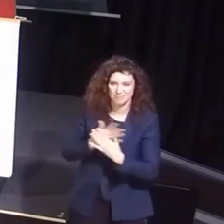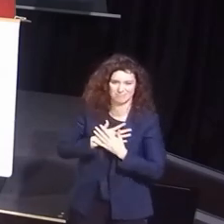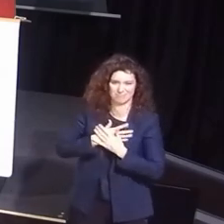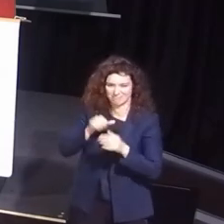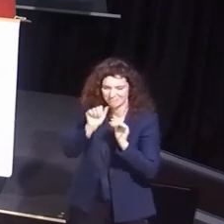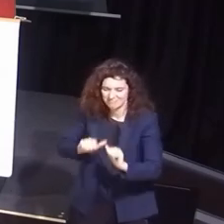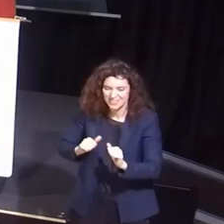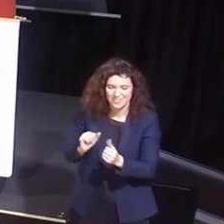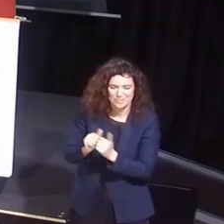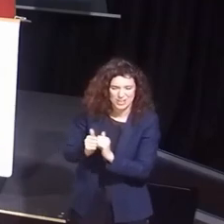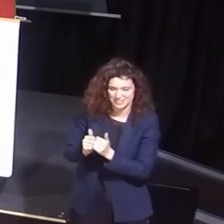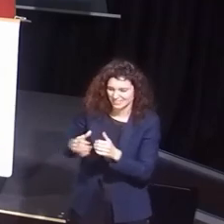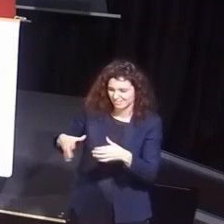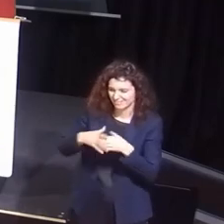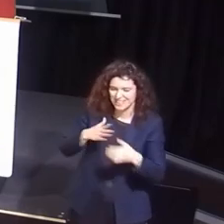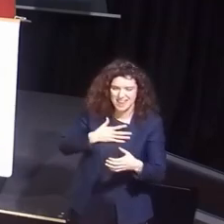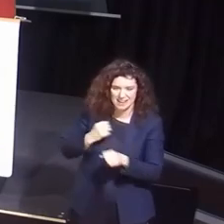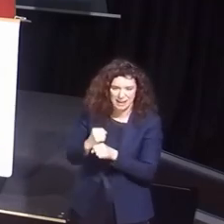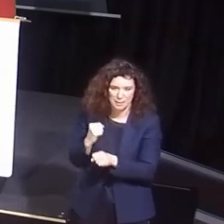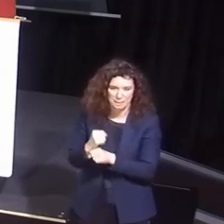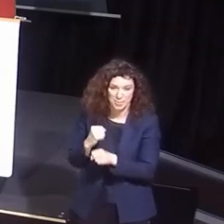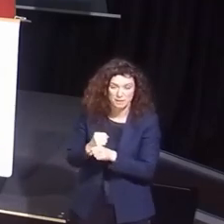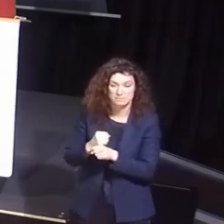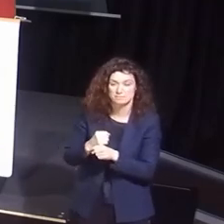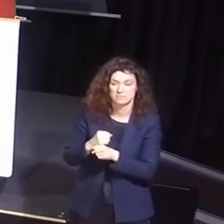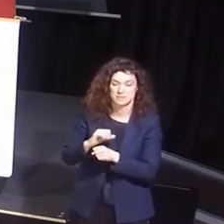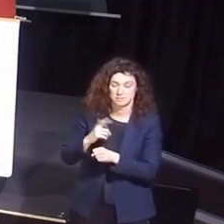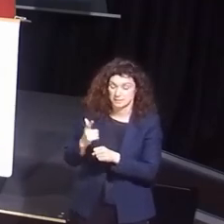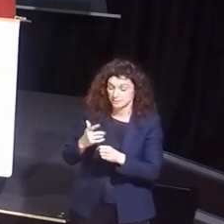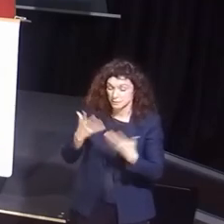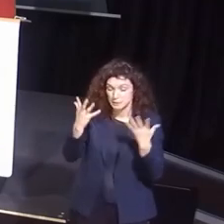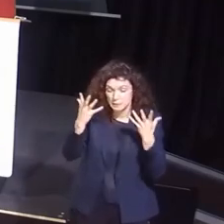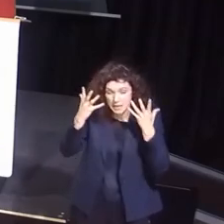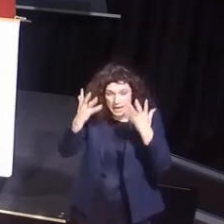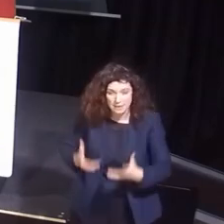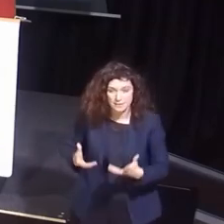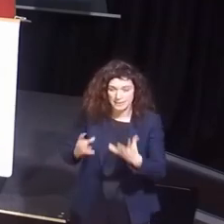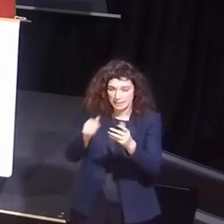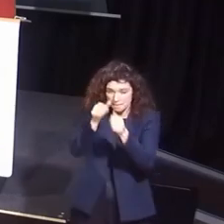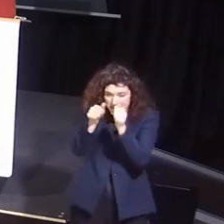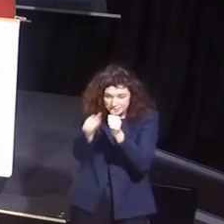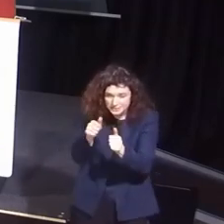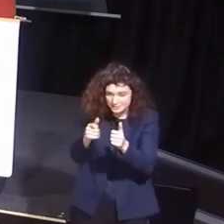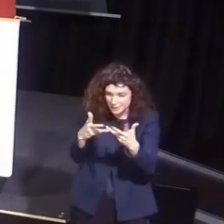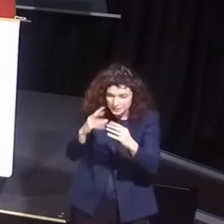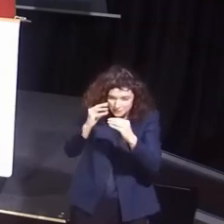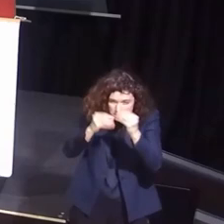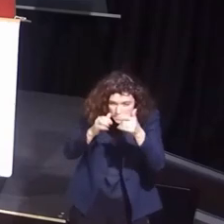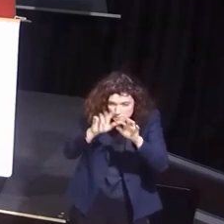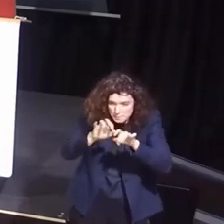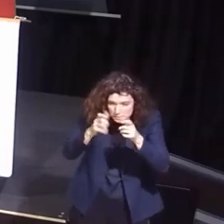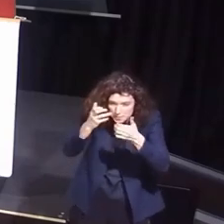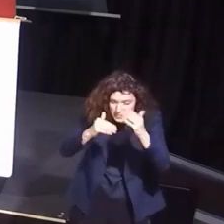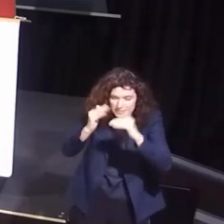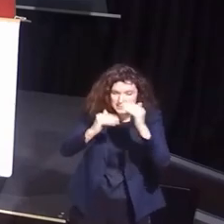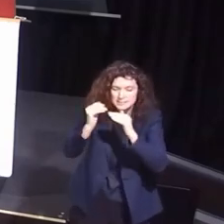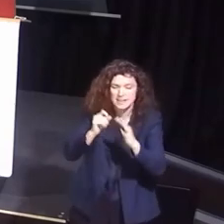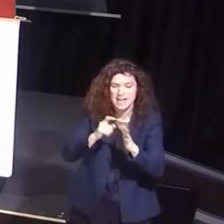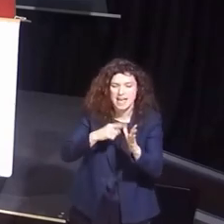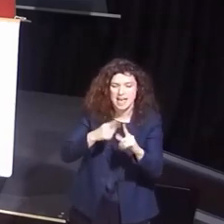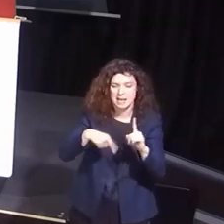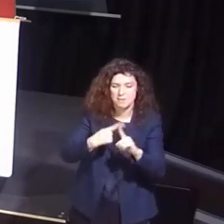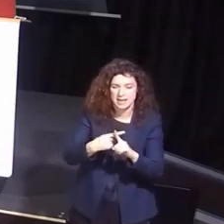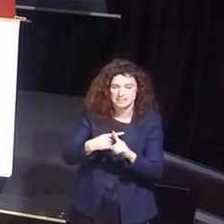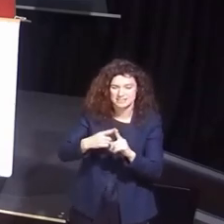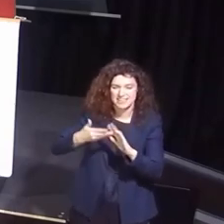Fortnite, no way. Like, there's so many buttons and so many things to do. Building, what? Mm-hmm. And Apex Legends, first of all, is my